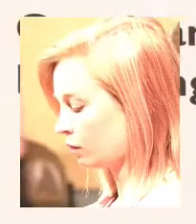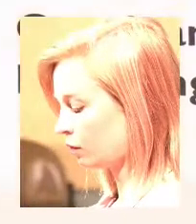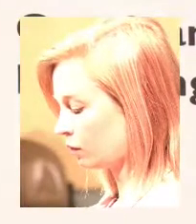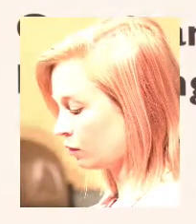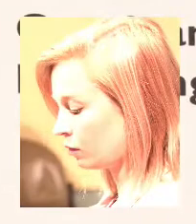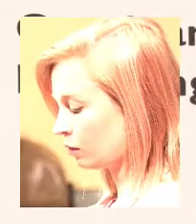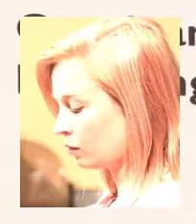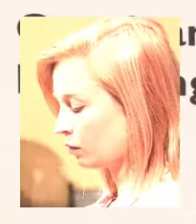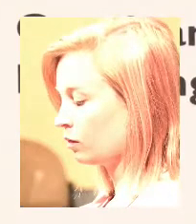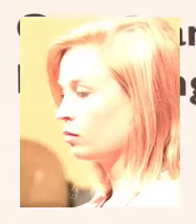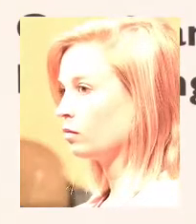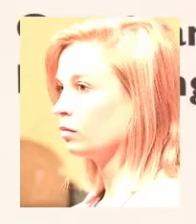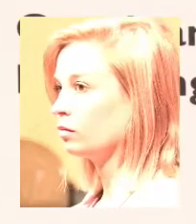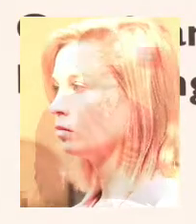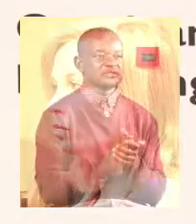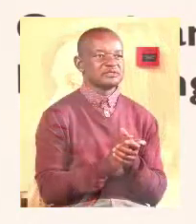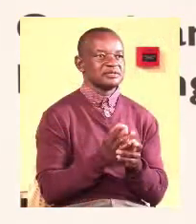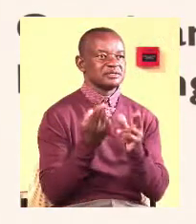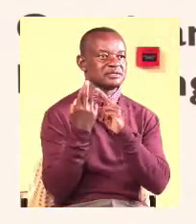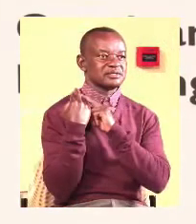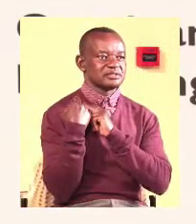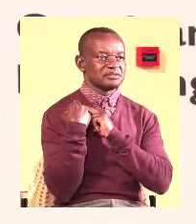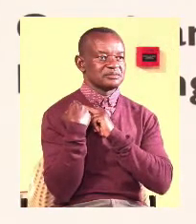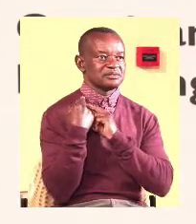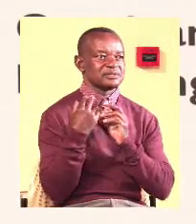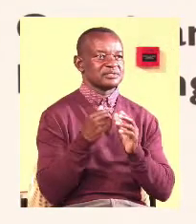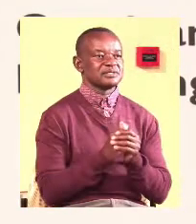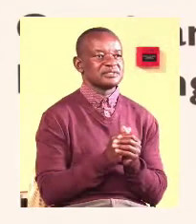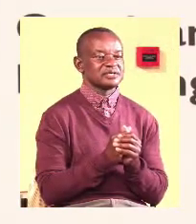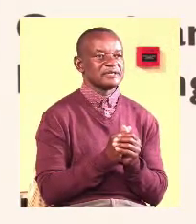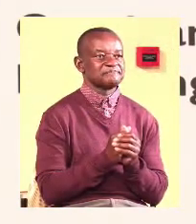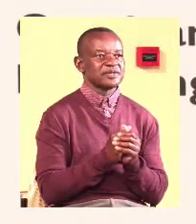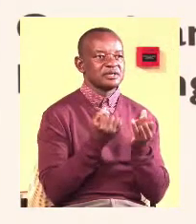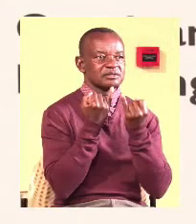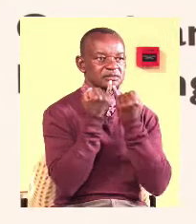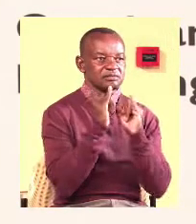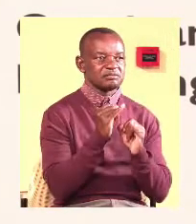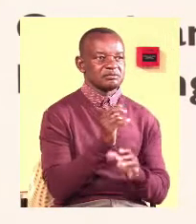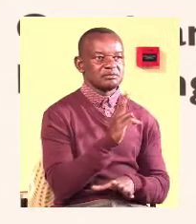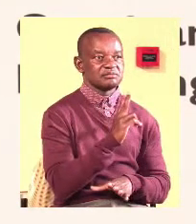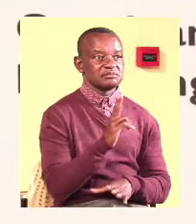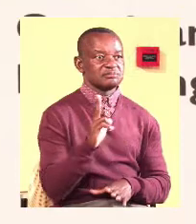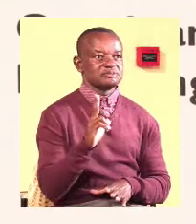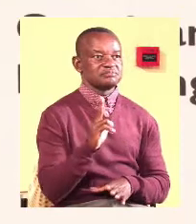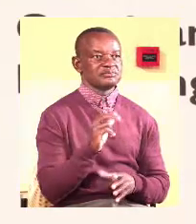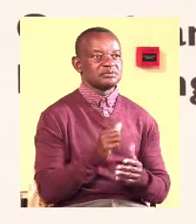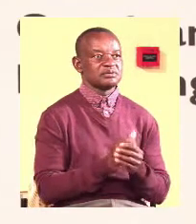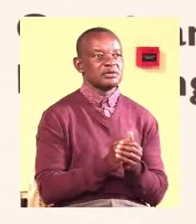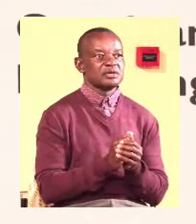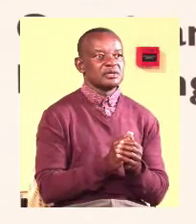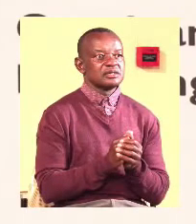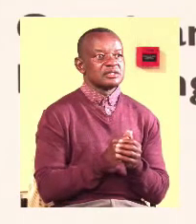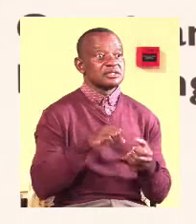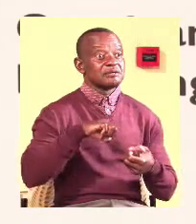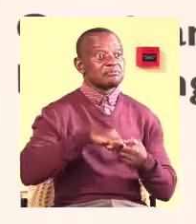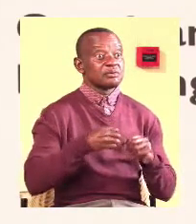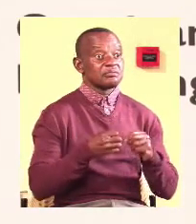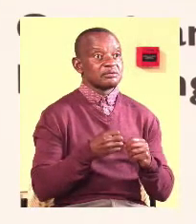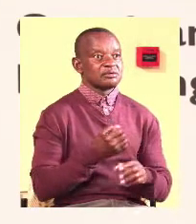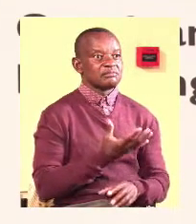seek to address crime issues. If I have to talk from a policing perspective, it has to address crime issues whereby